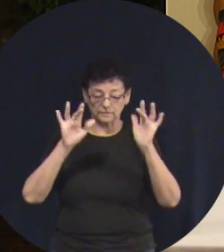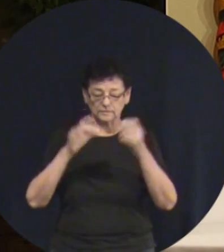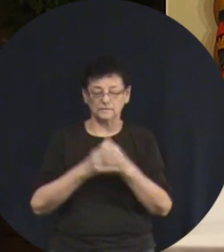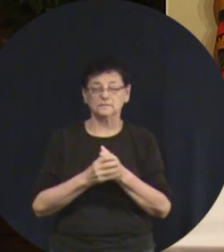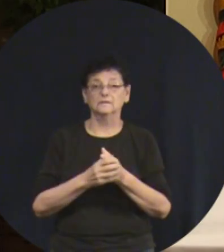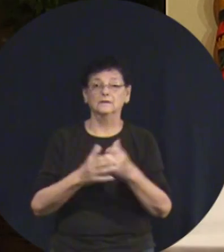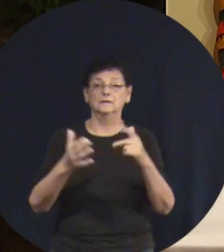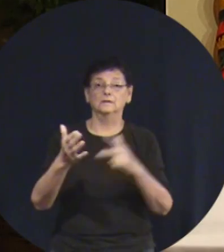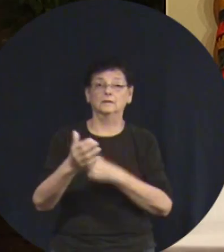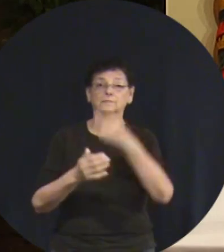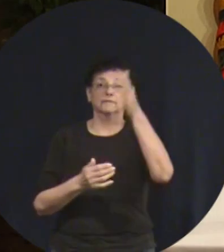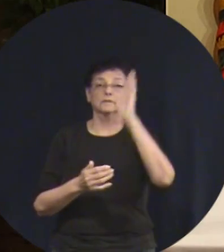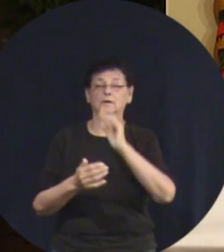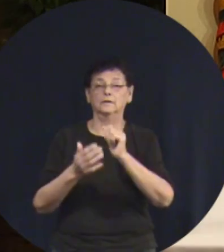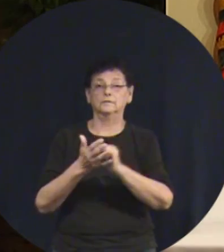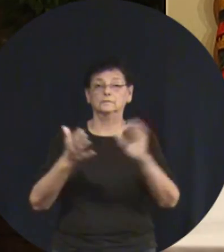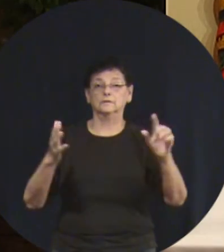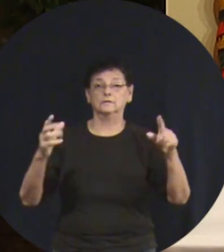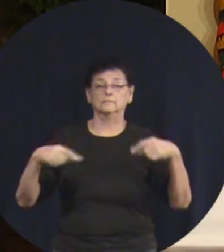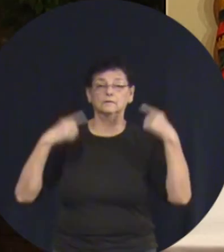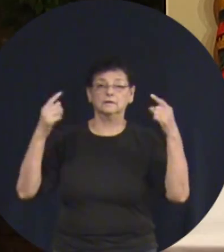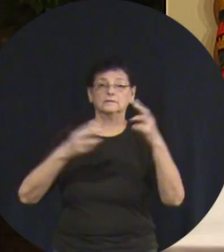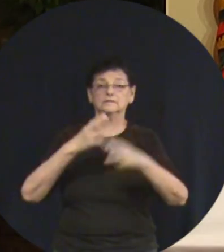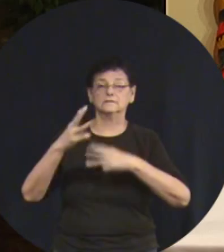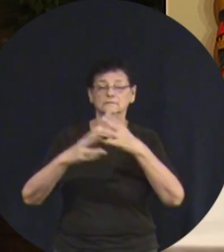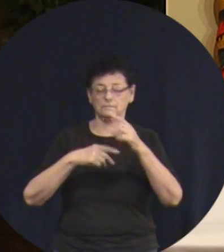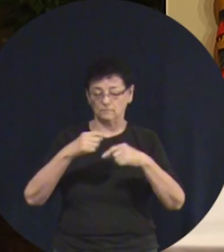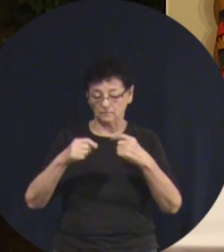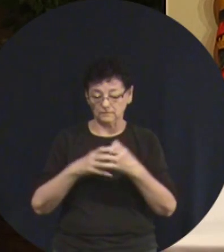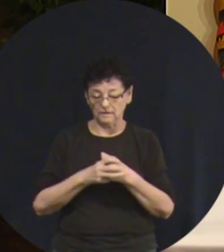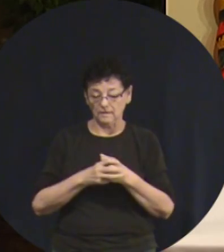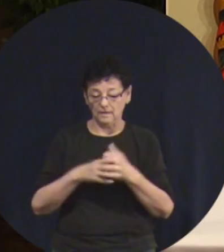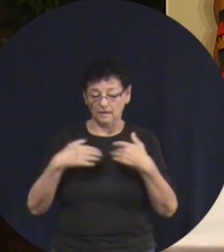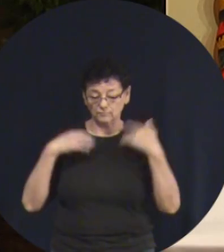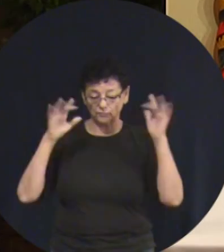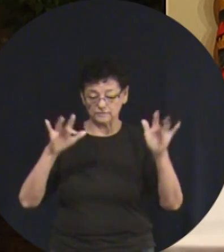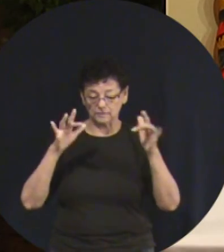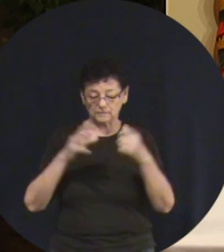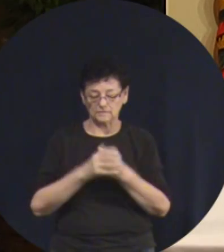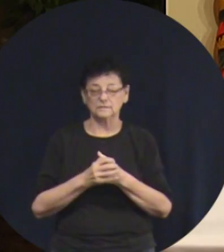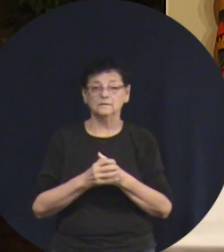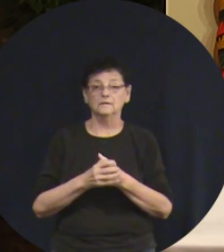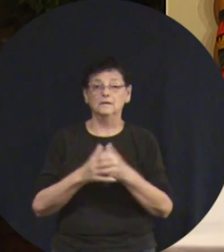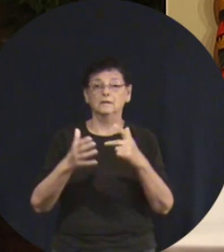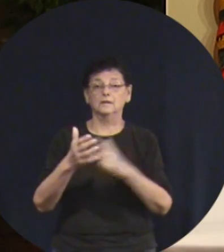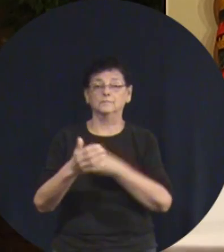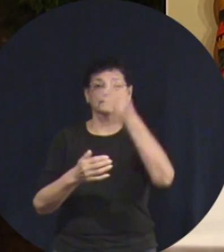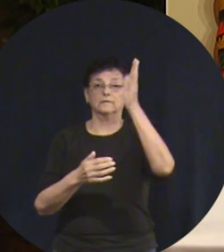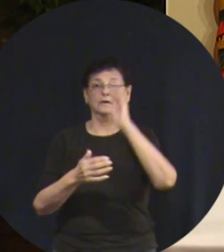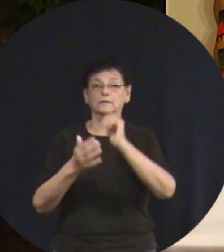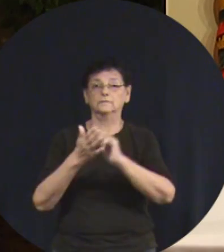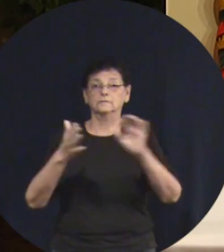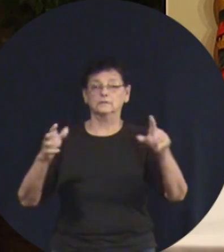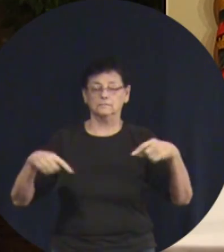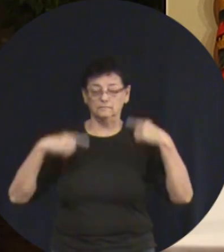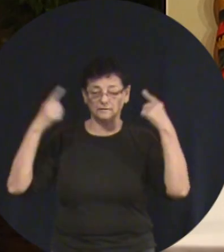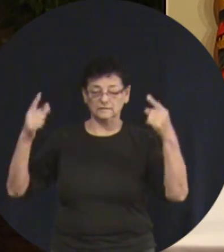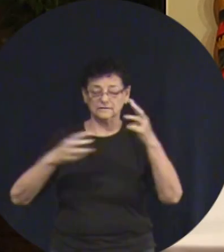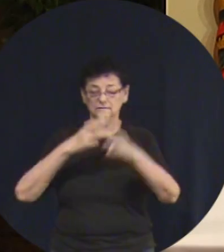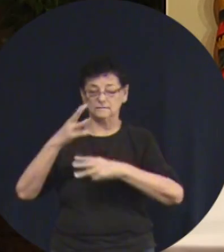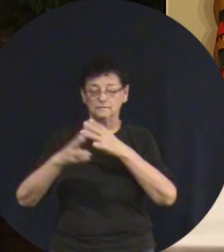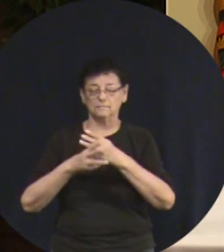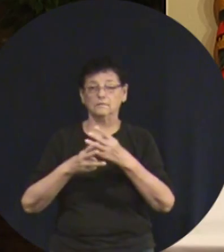hope and the coming of our Savior, Jesus Christ. For the kingdom, the power, and glory are yours, now and forever. Lord